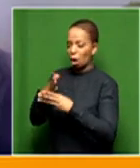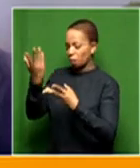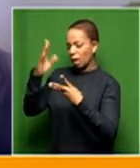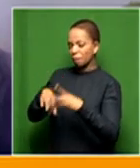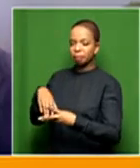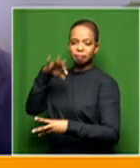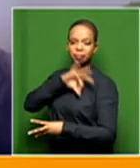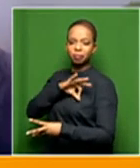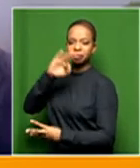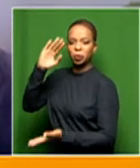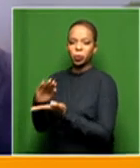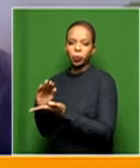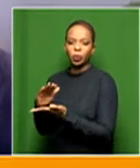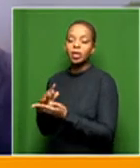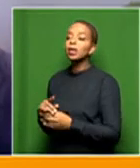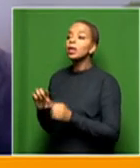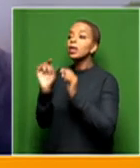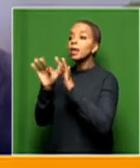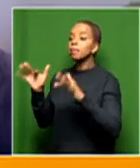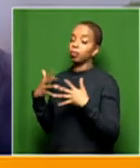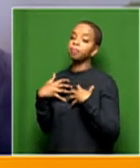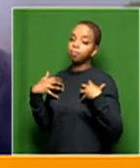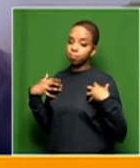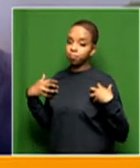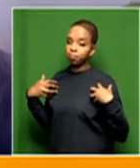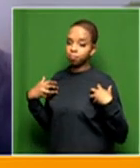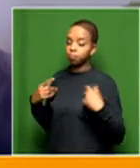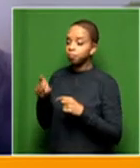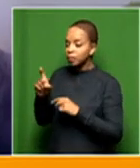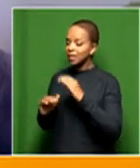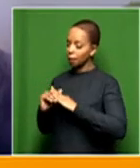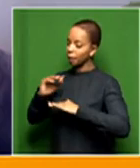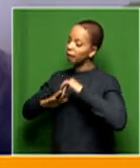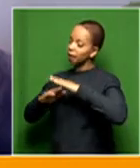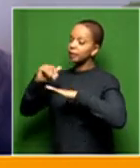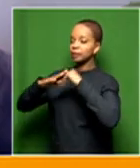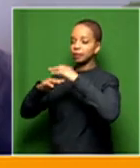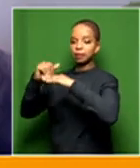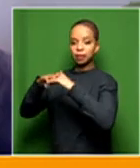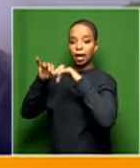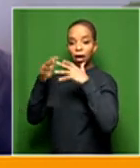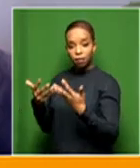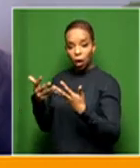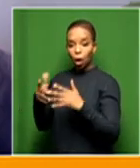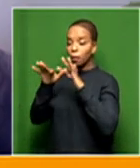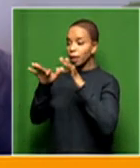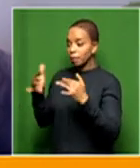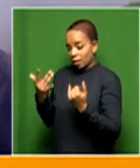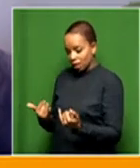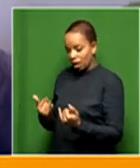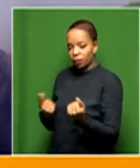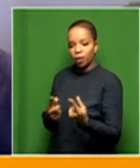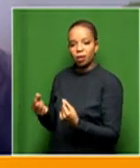financial distress. And this is likely, it's also a potential breeding ground for throwing people into a